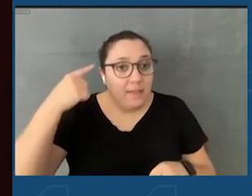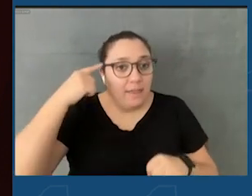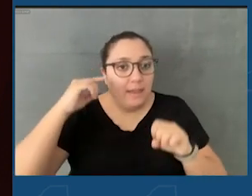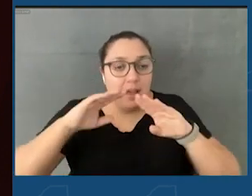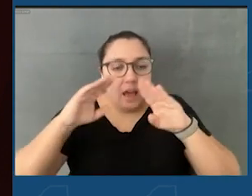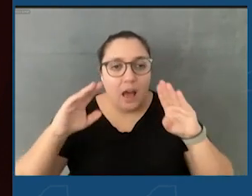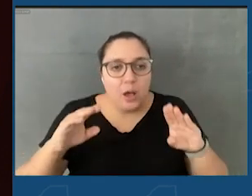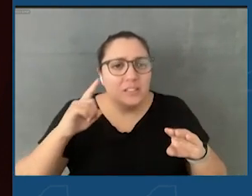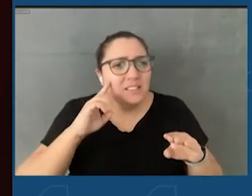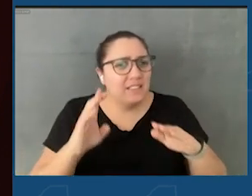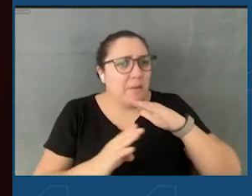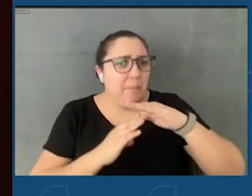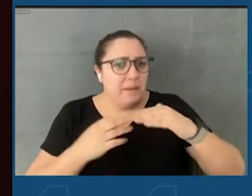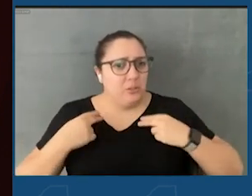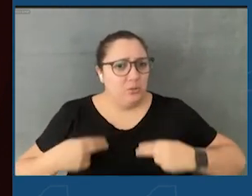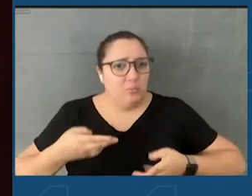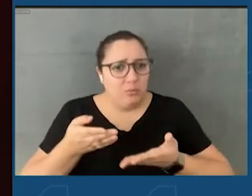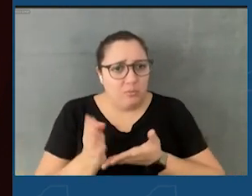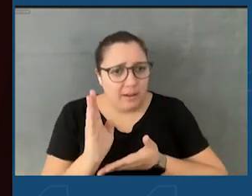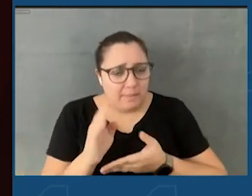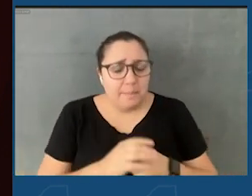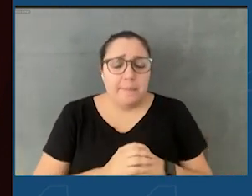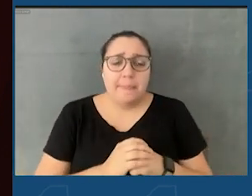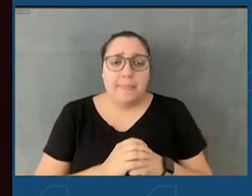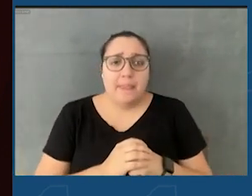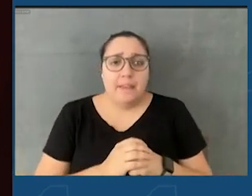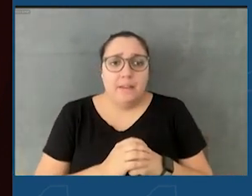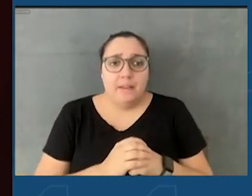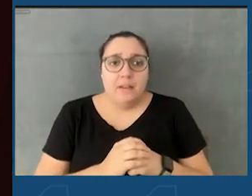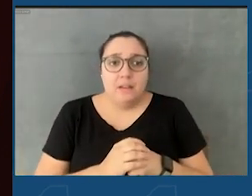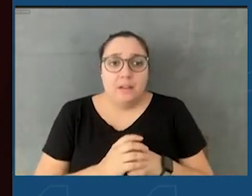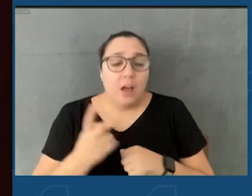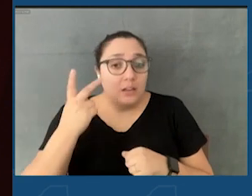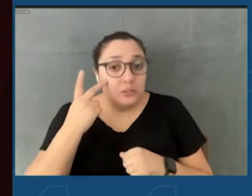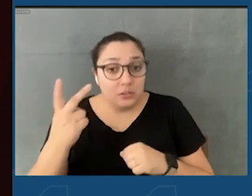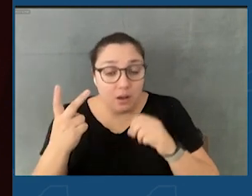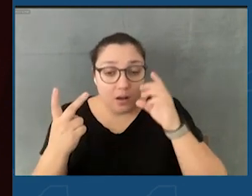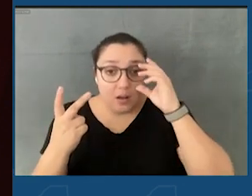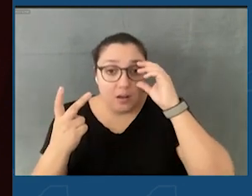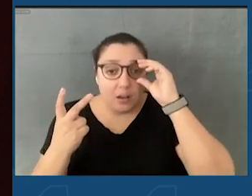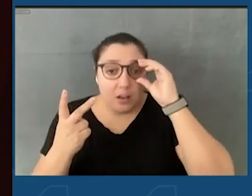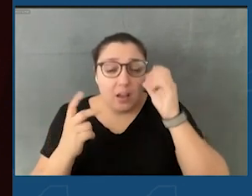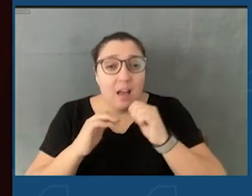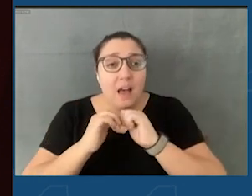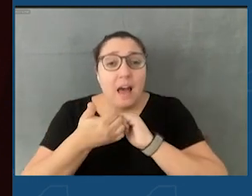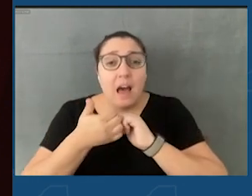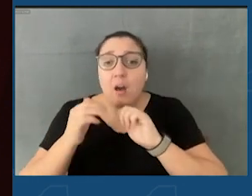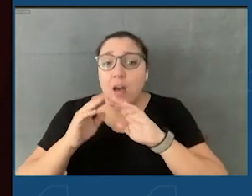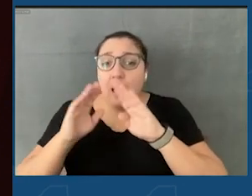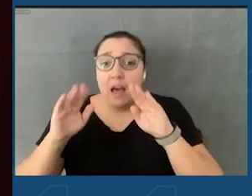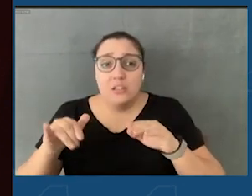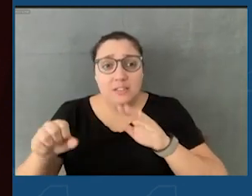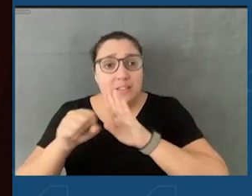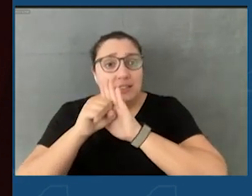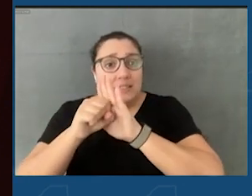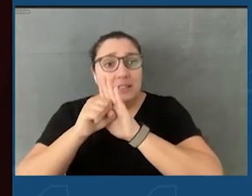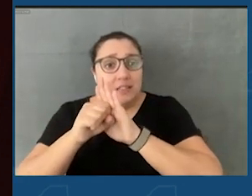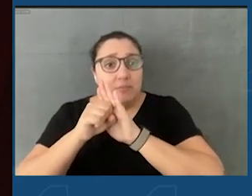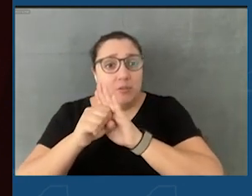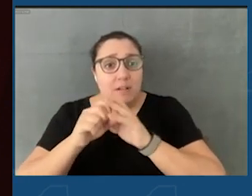human right. I saw how housing is also a symbol of people when they progress through life, if